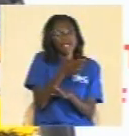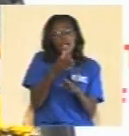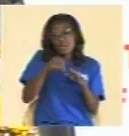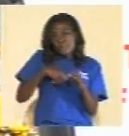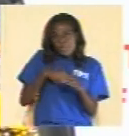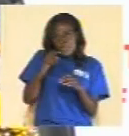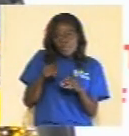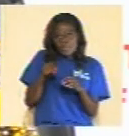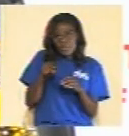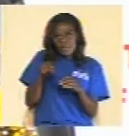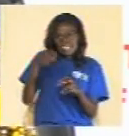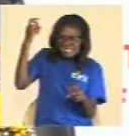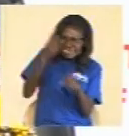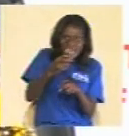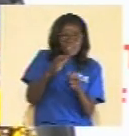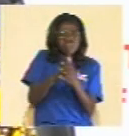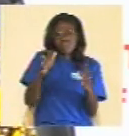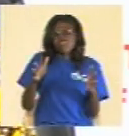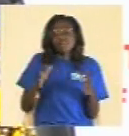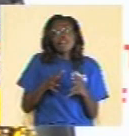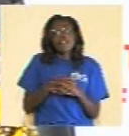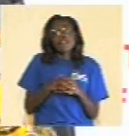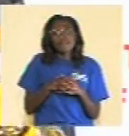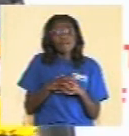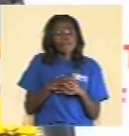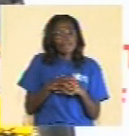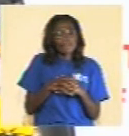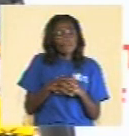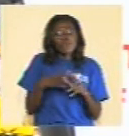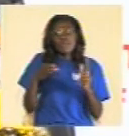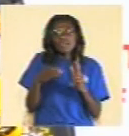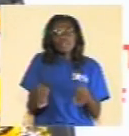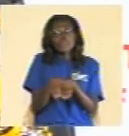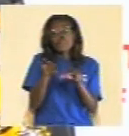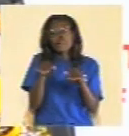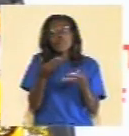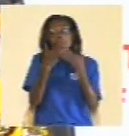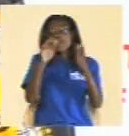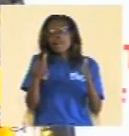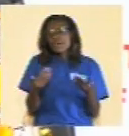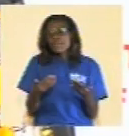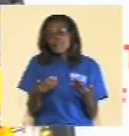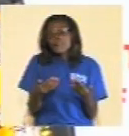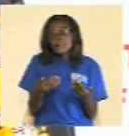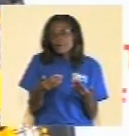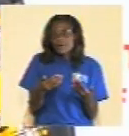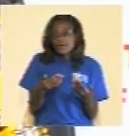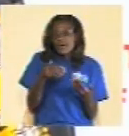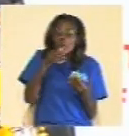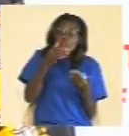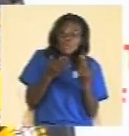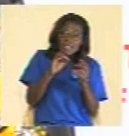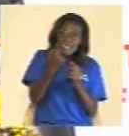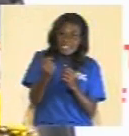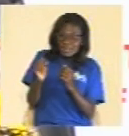It becomes very difficult, but what the community can do, or other good-willing people, when they want to